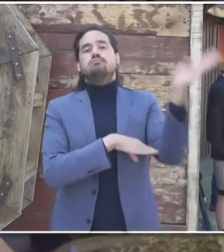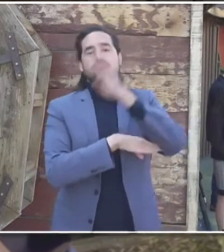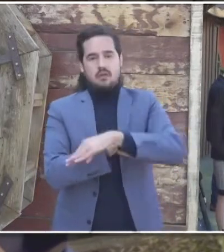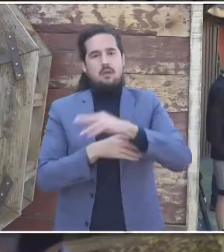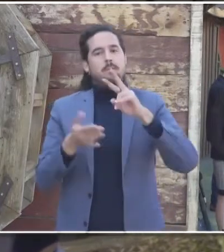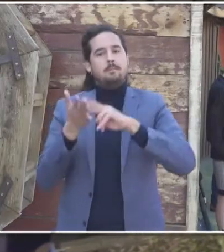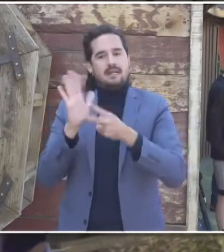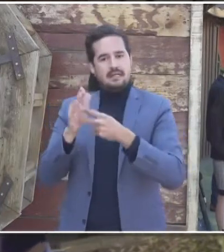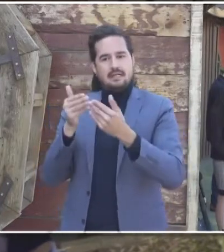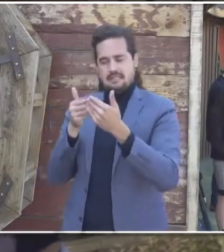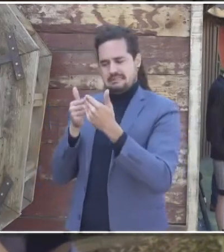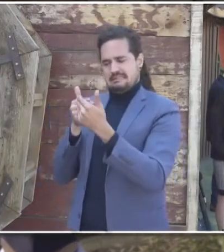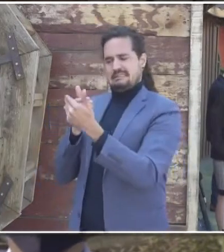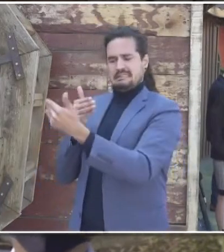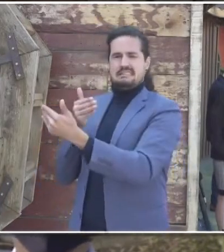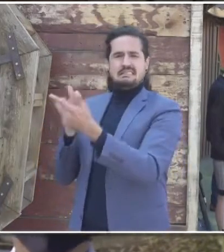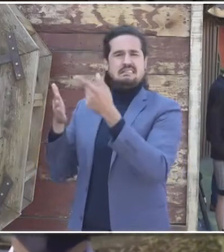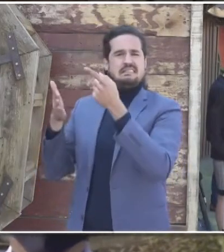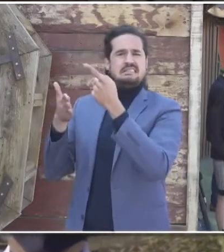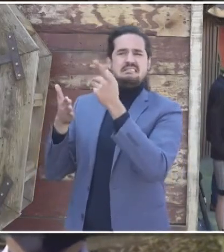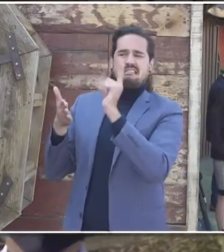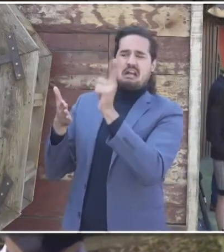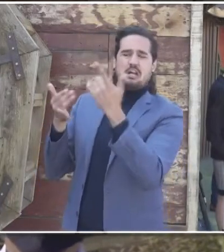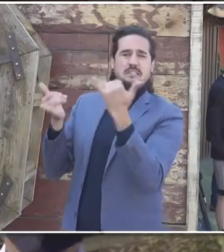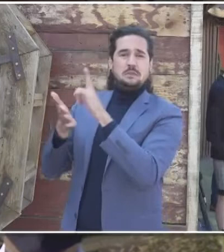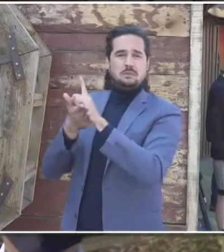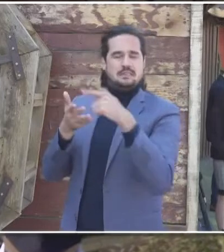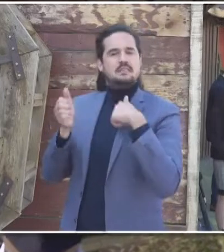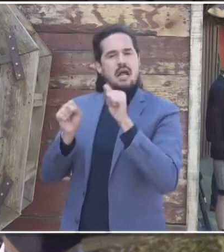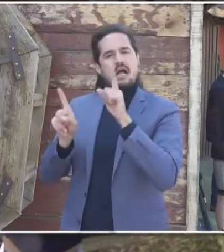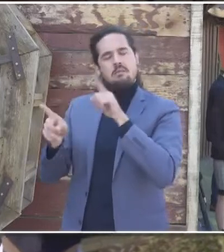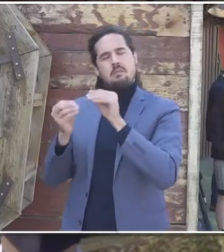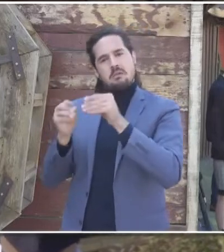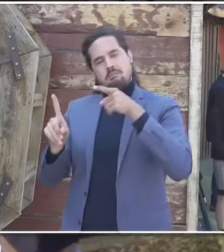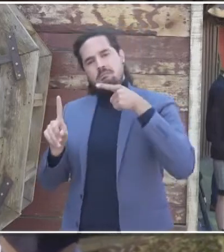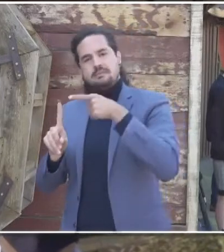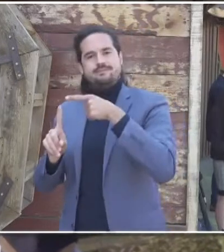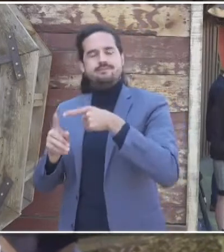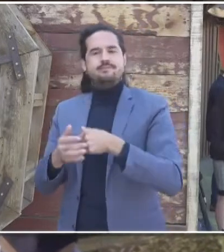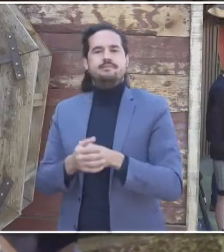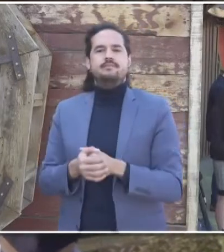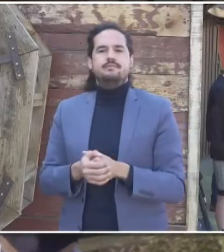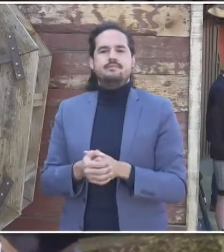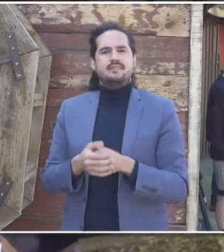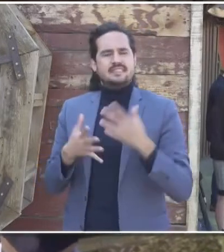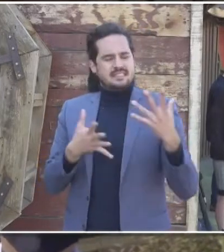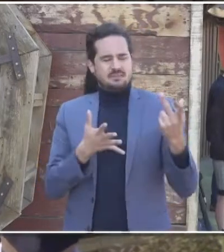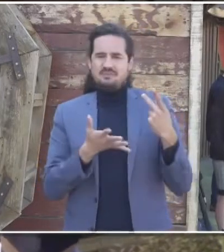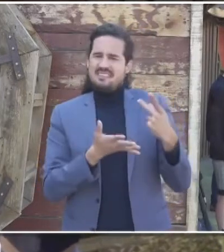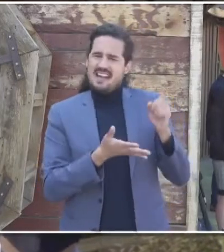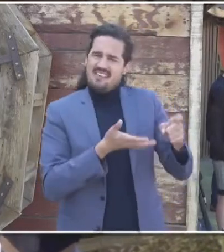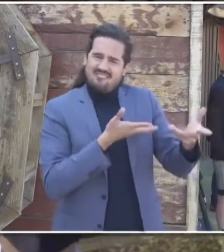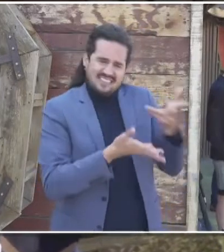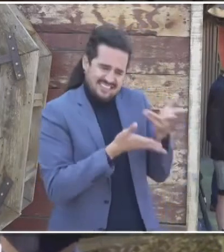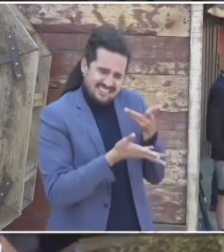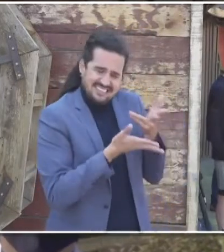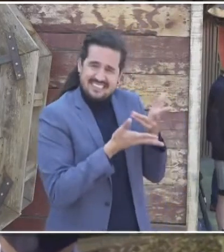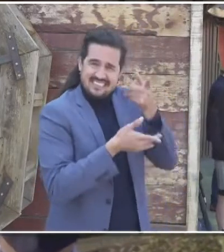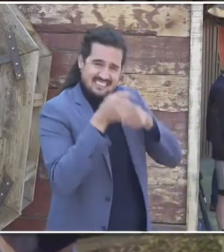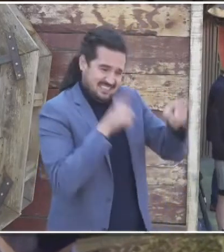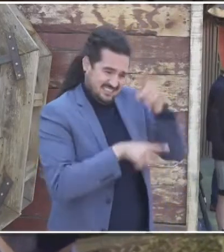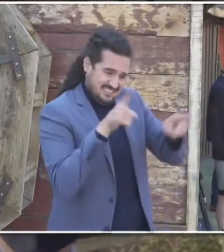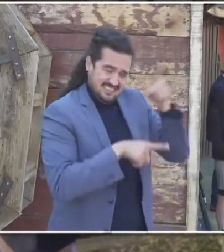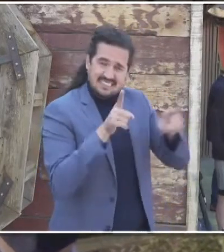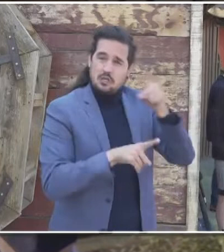specifically answer that question, because of our commitment to let these kids back out on the field of play. That said, on the issue